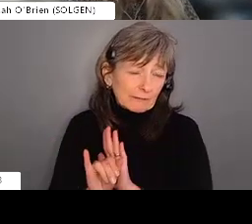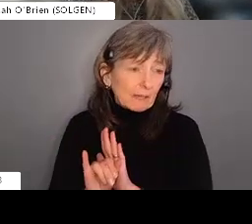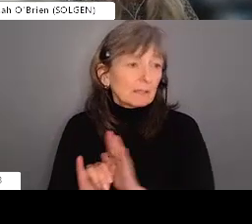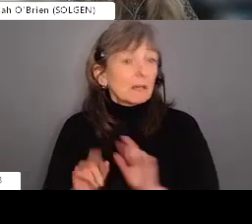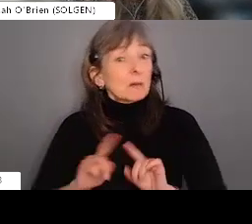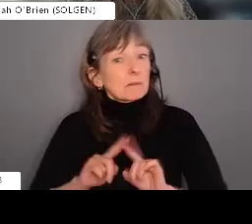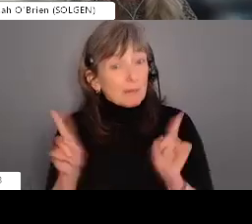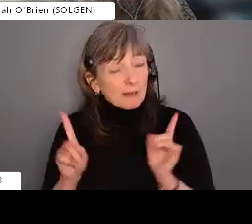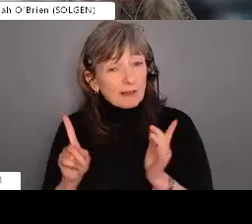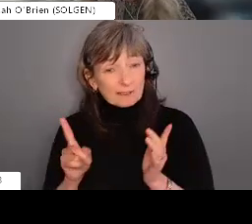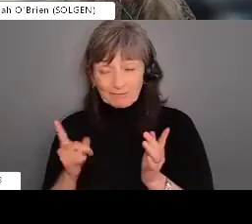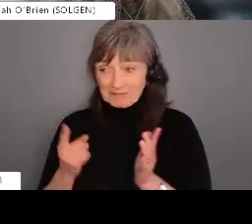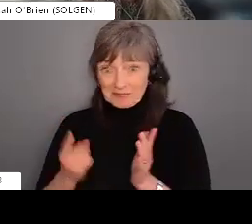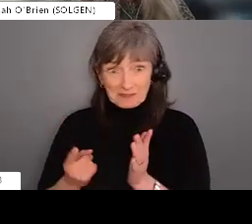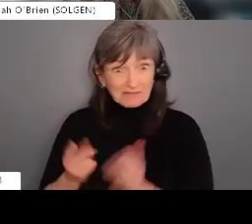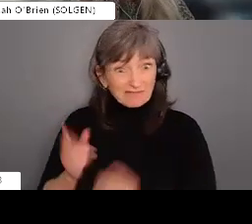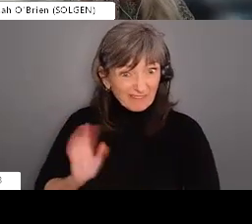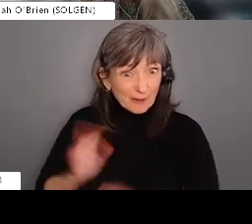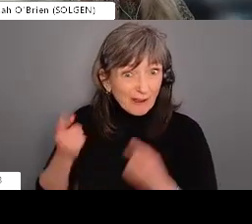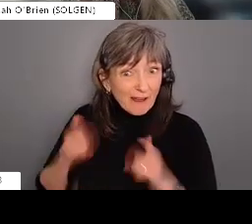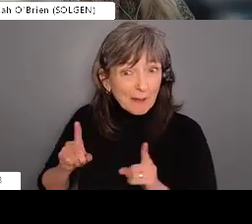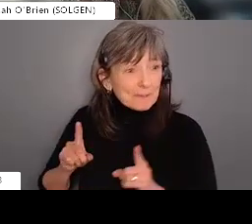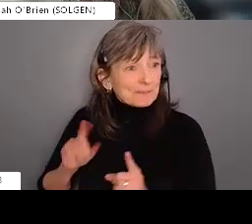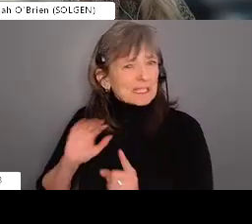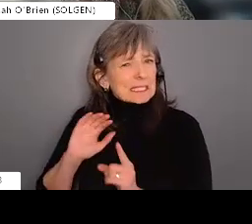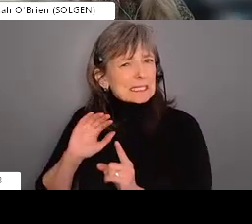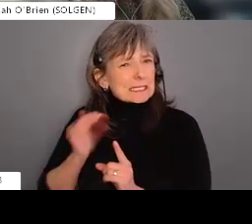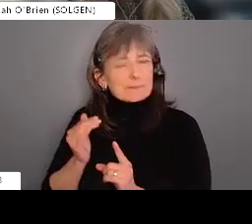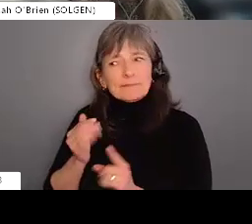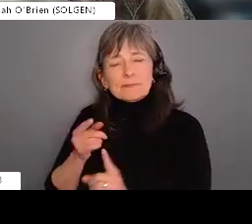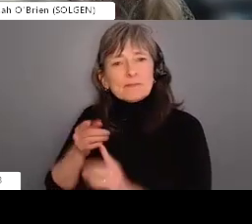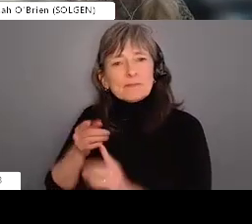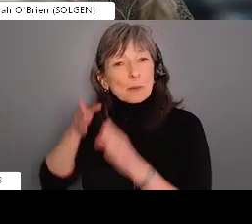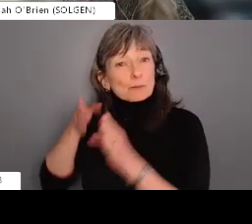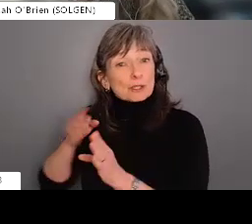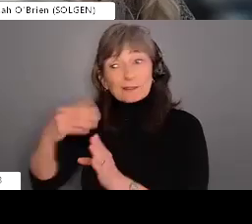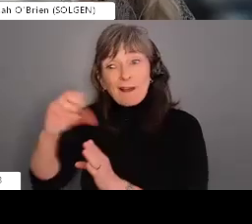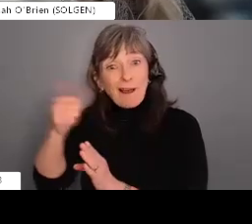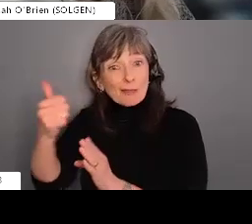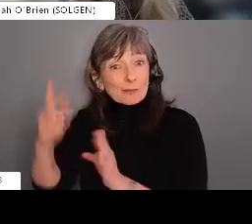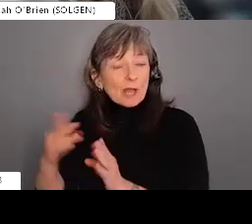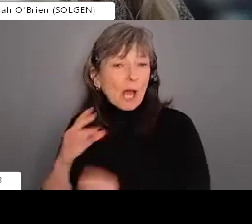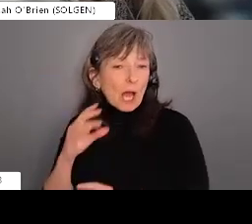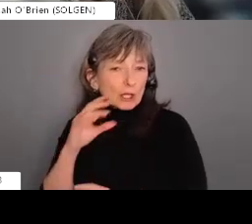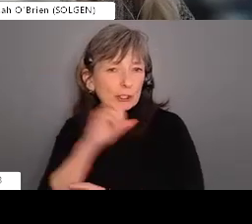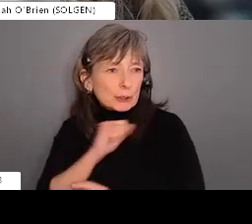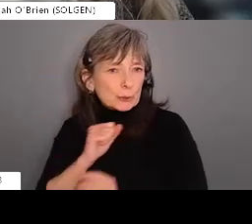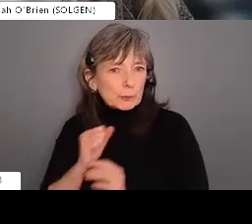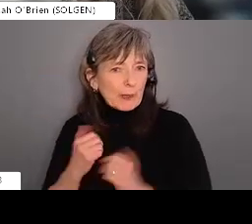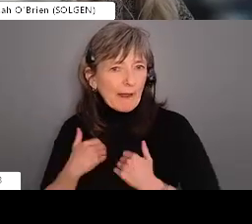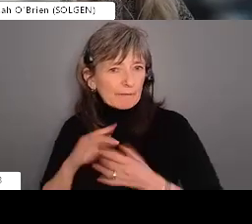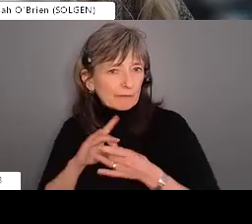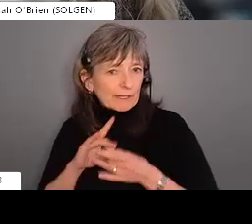cases where there's been this perceived relationship. So as you know, as society is changing,